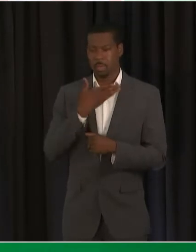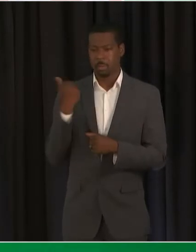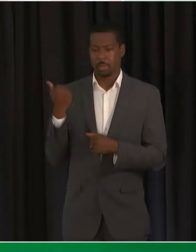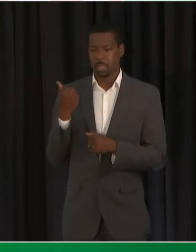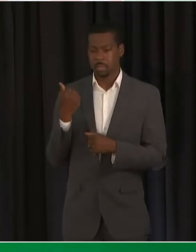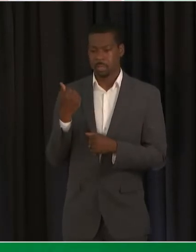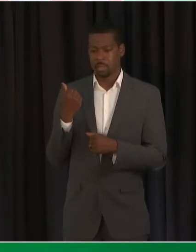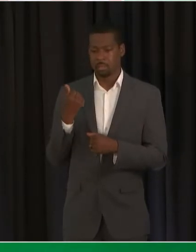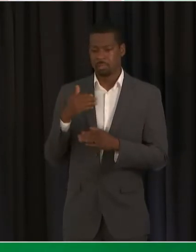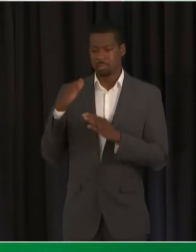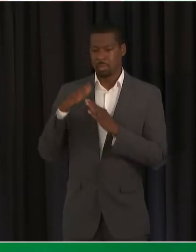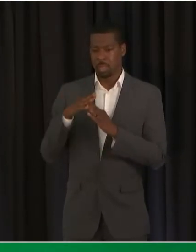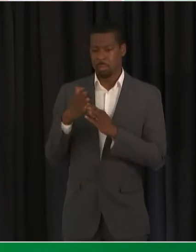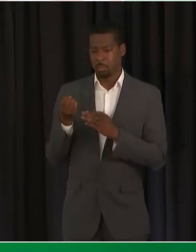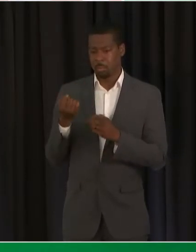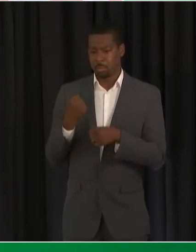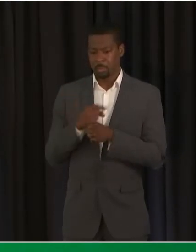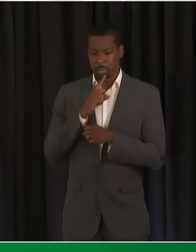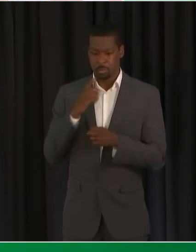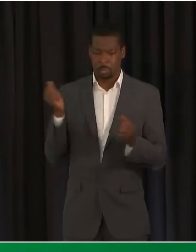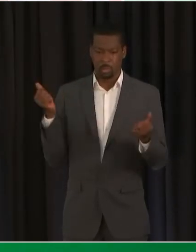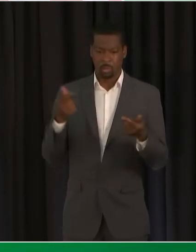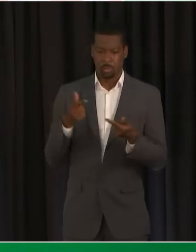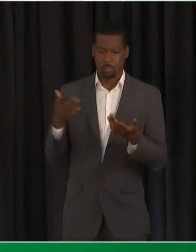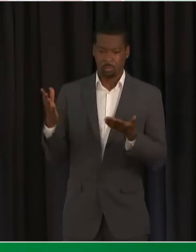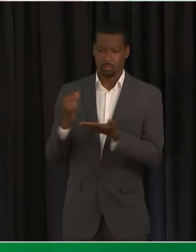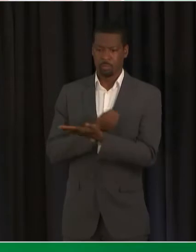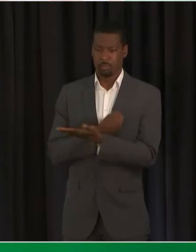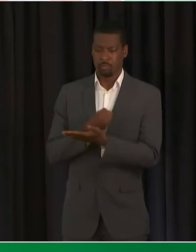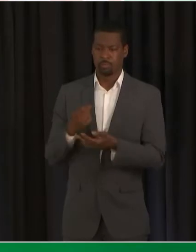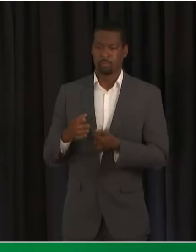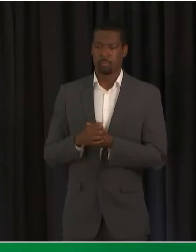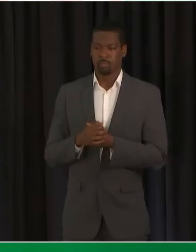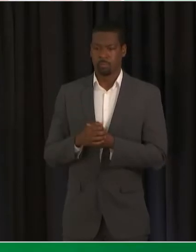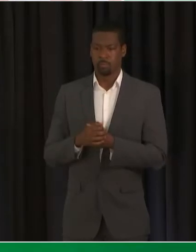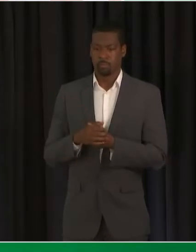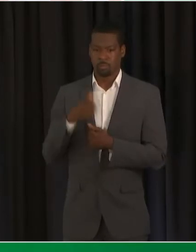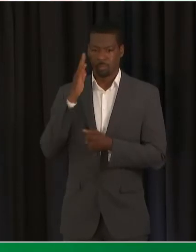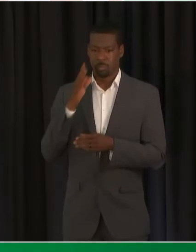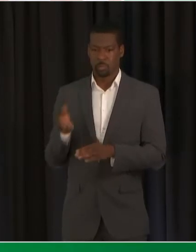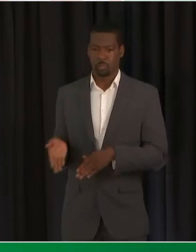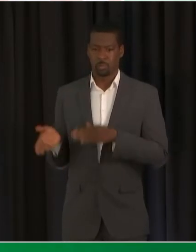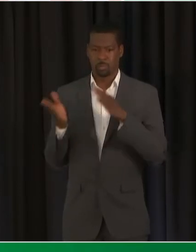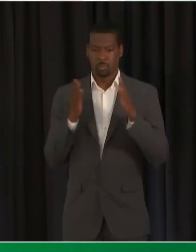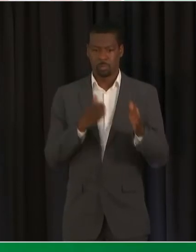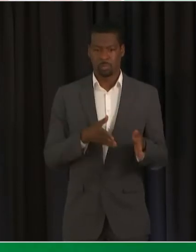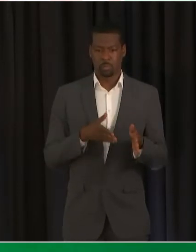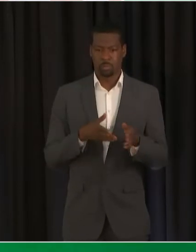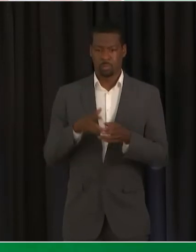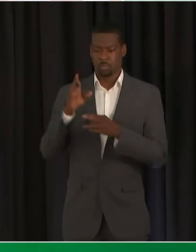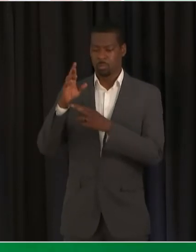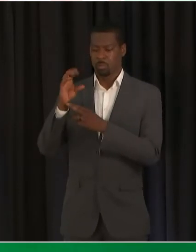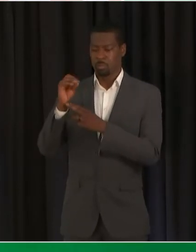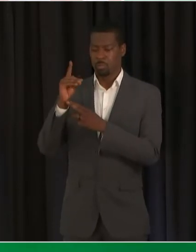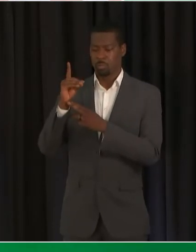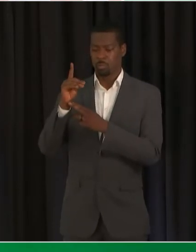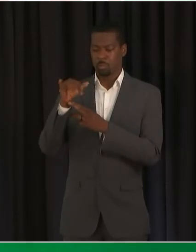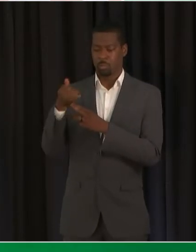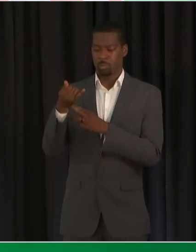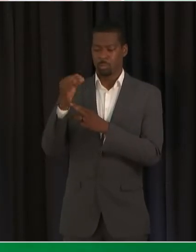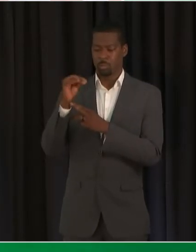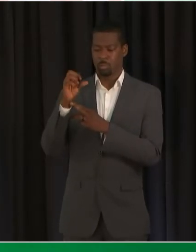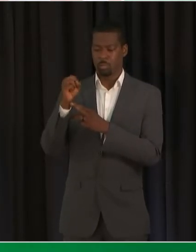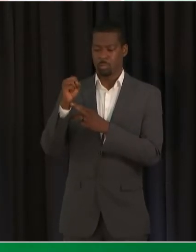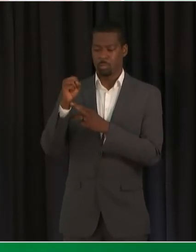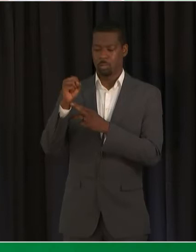best resource that we want to make sure that people are not missing out on these opportunities. So I will turn it over quickly to Rod Johnson,